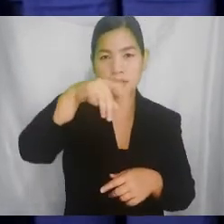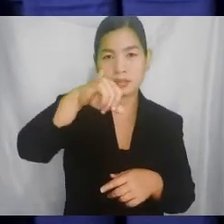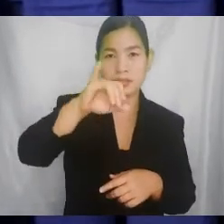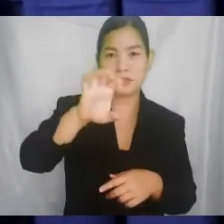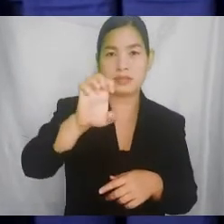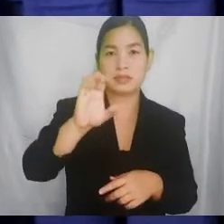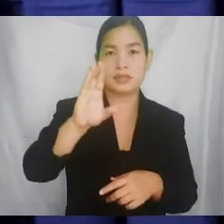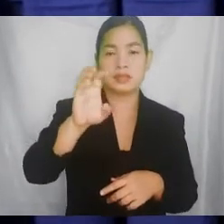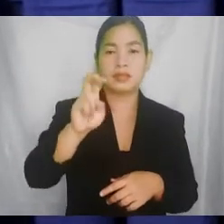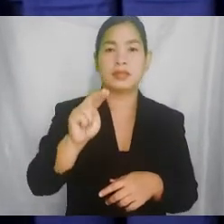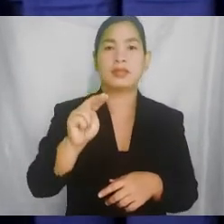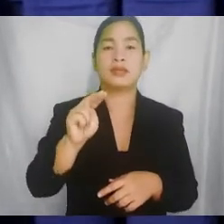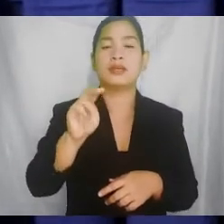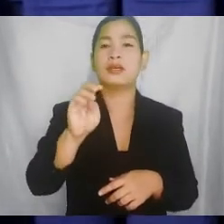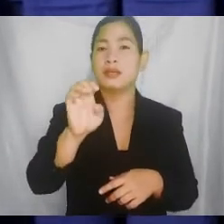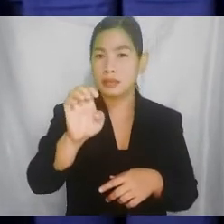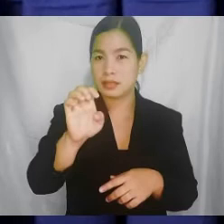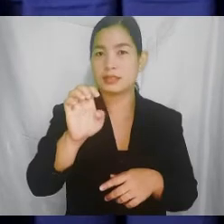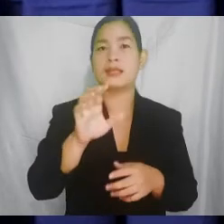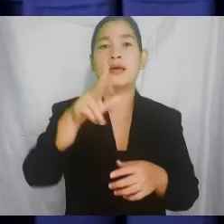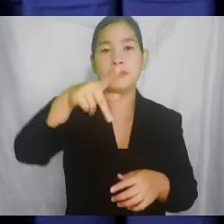objective lenses are attached.